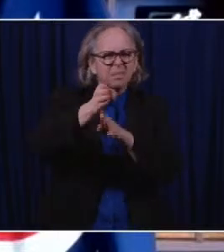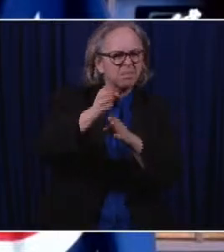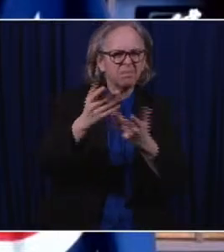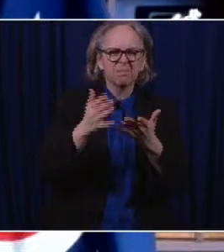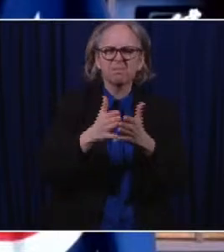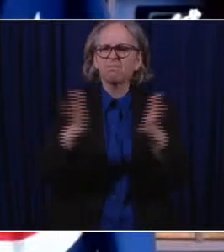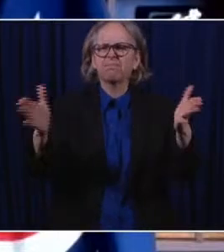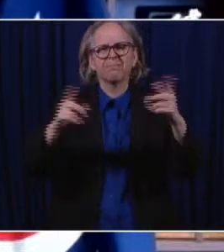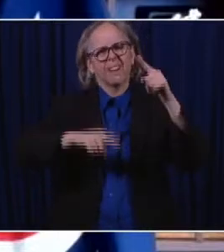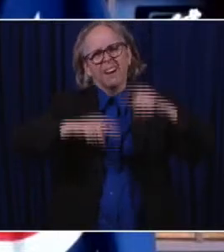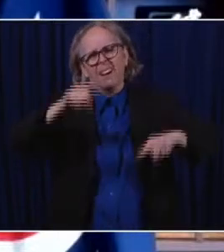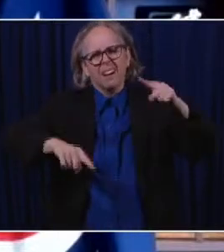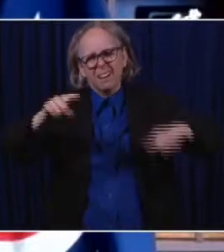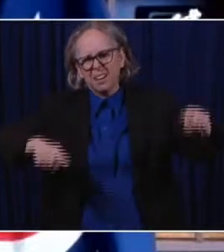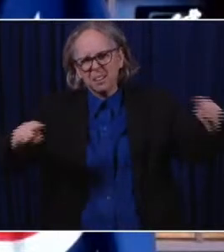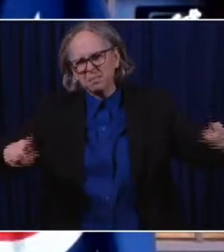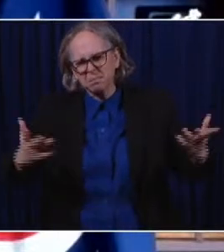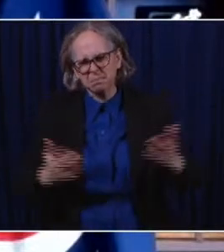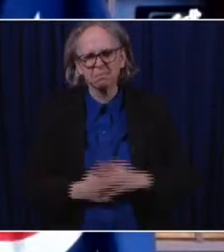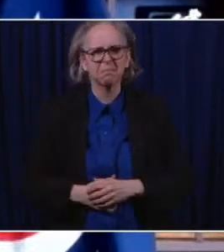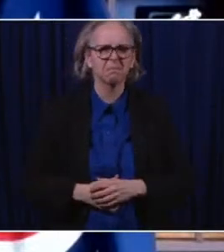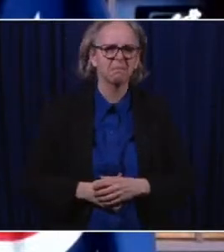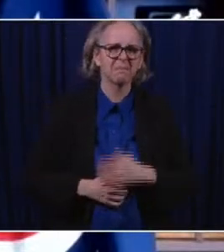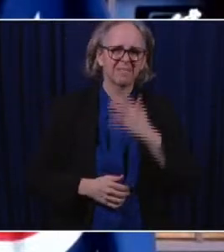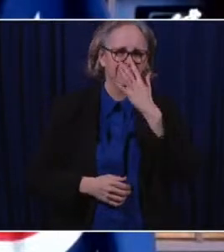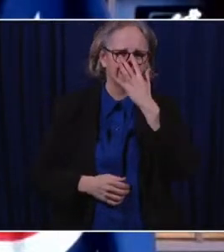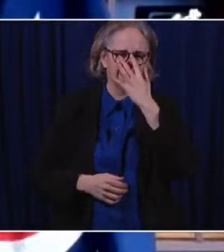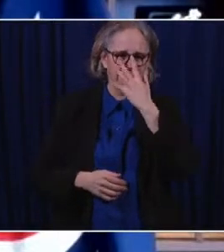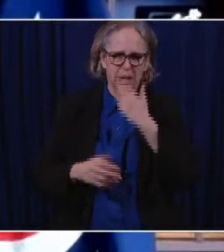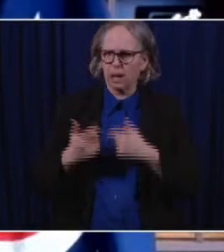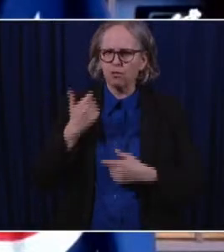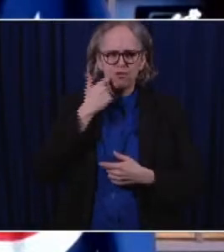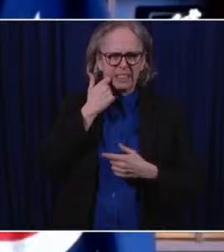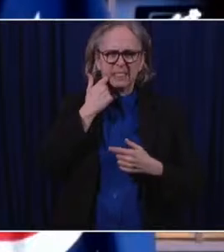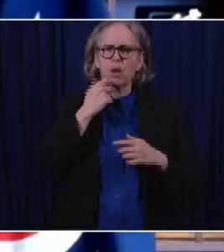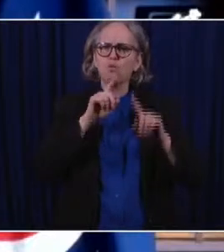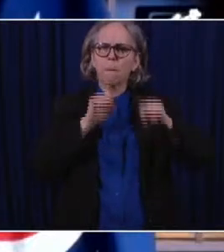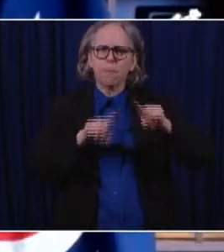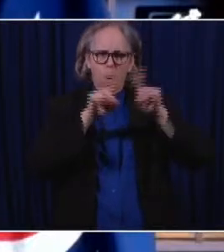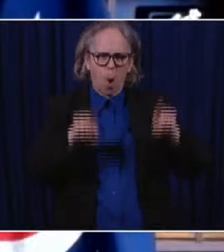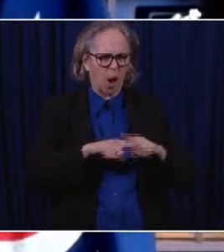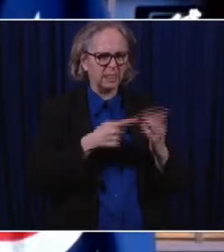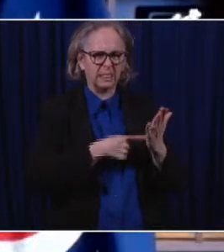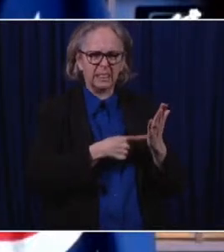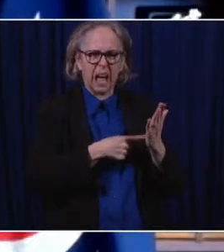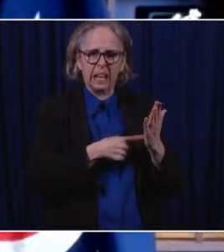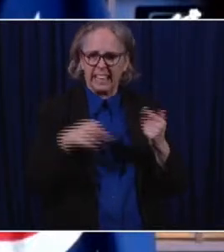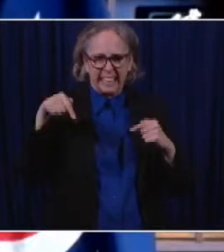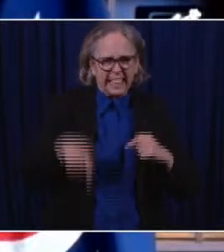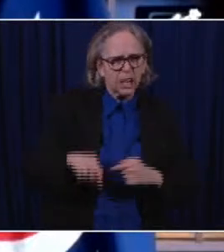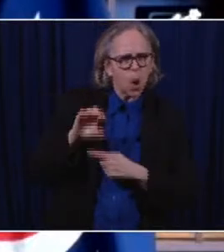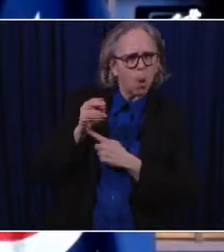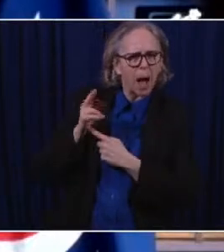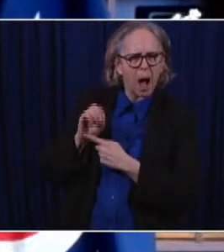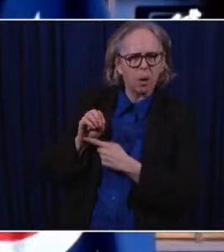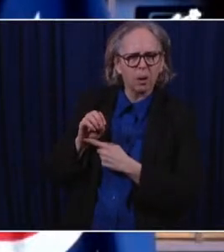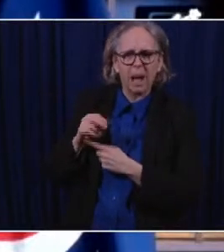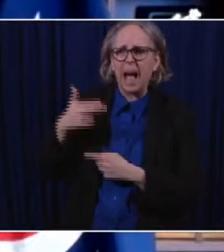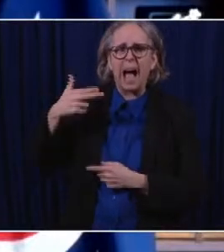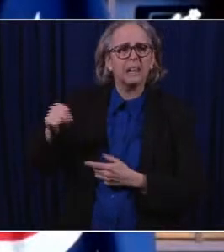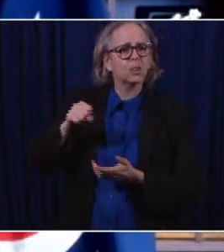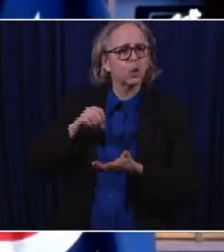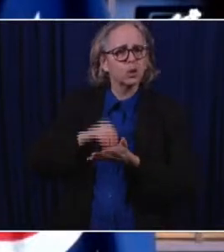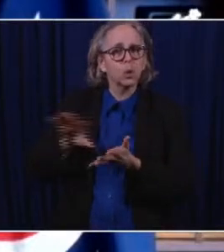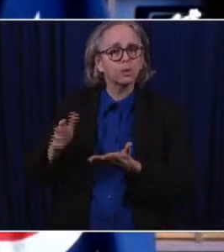by code.org, only 42% of high schools in Ohio currently offer computer science. This means